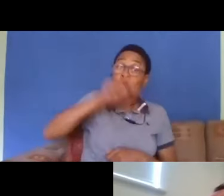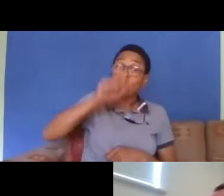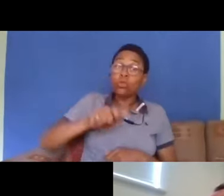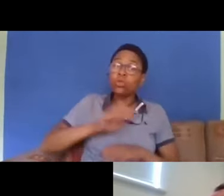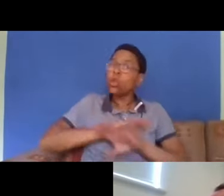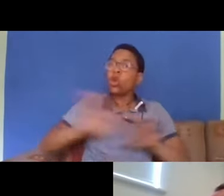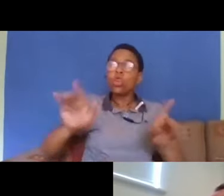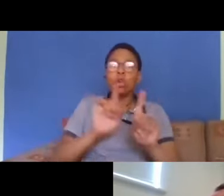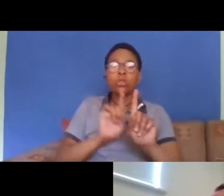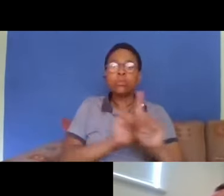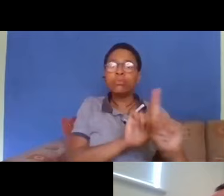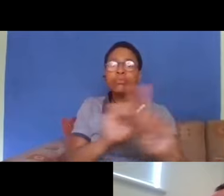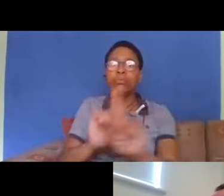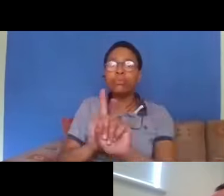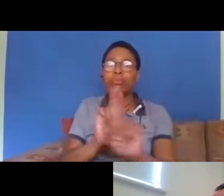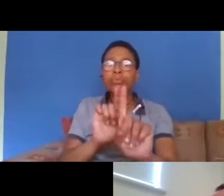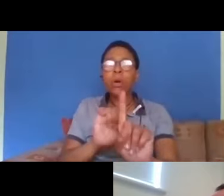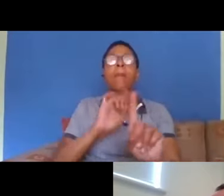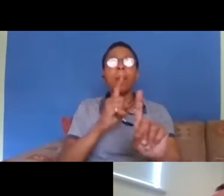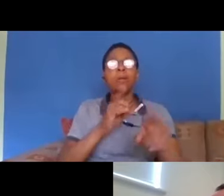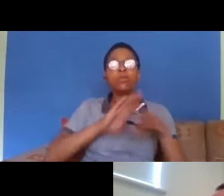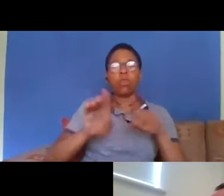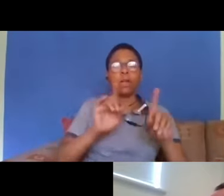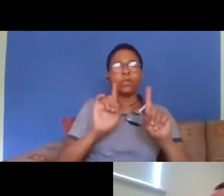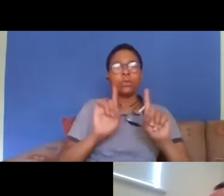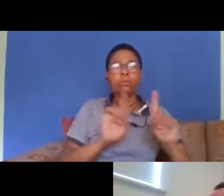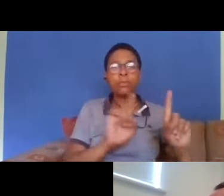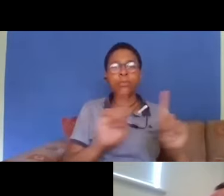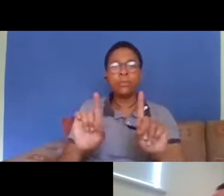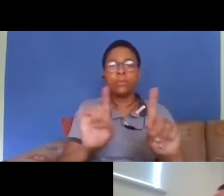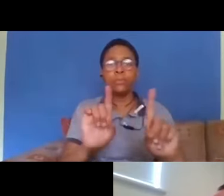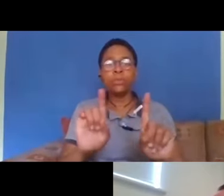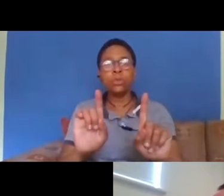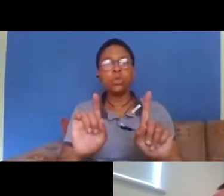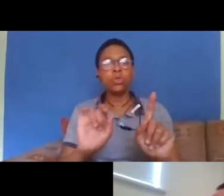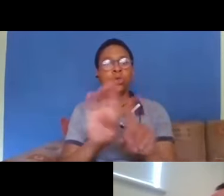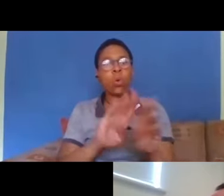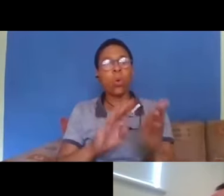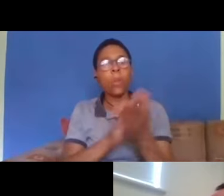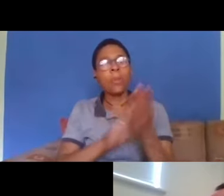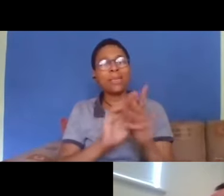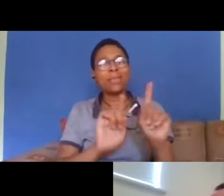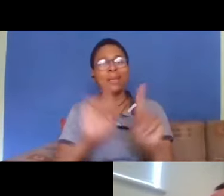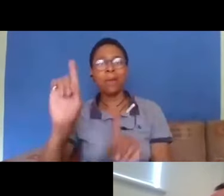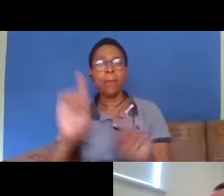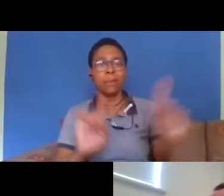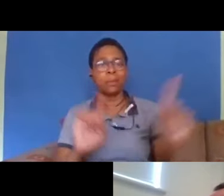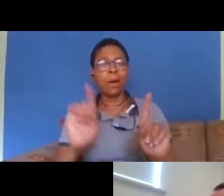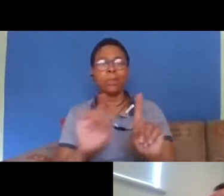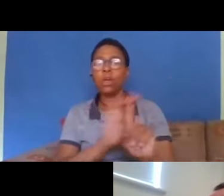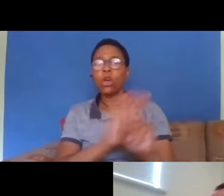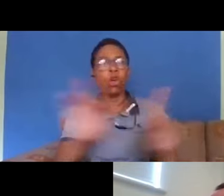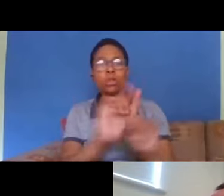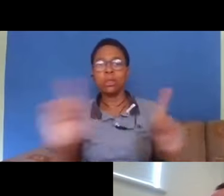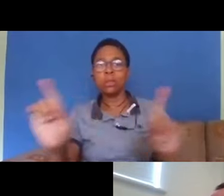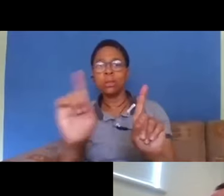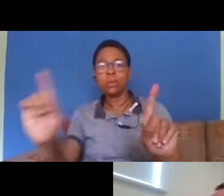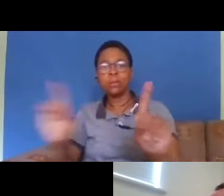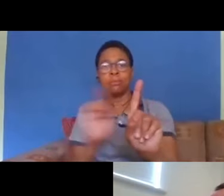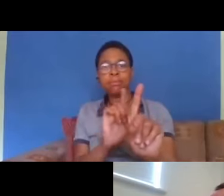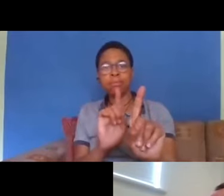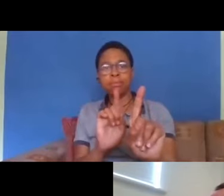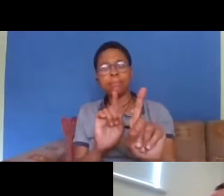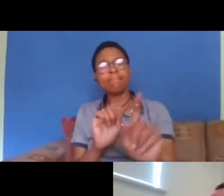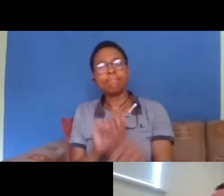then potentially people travelling across the room in the other direction to allow some time for those droplets to settle. But